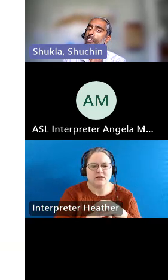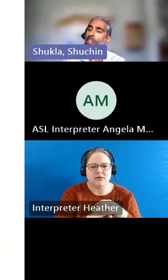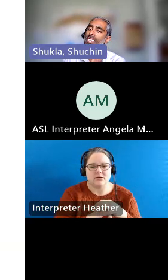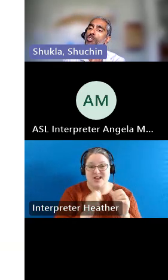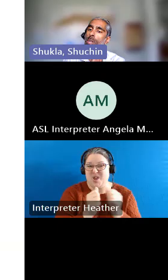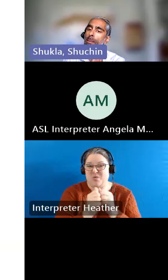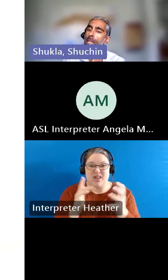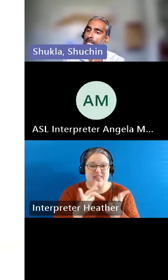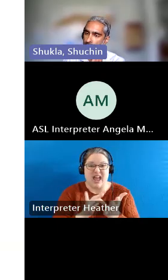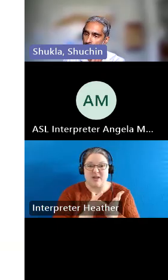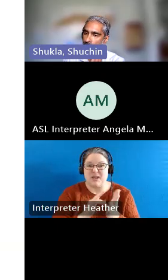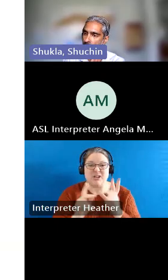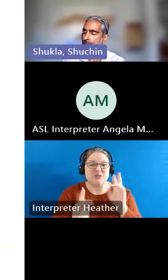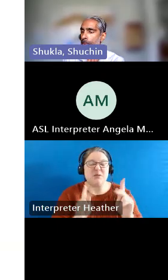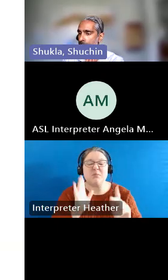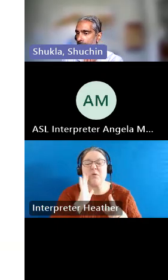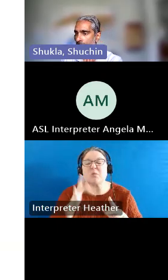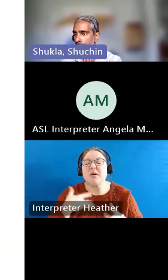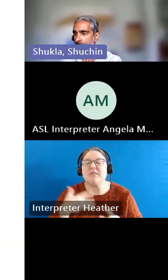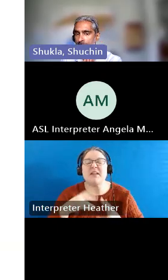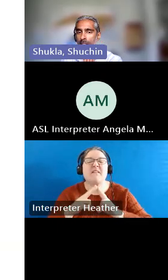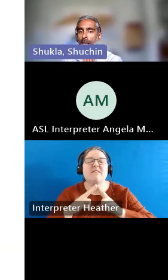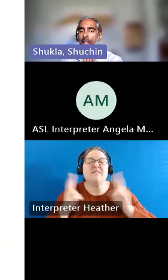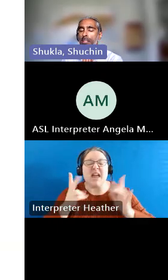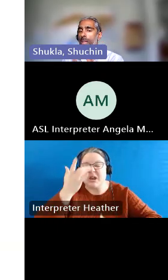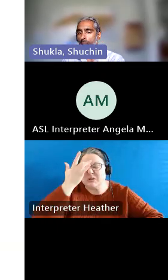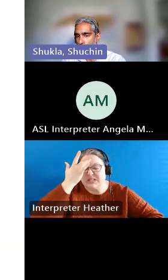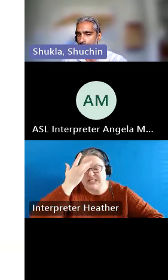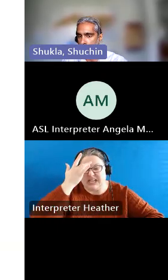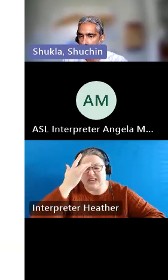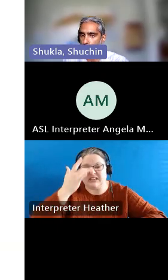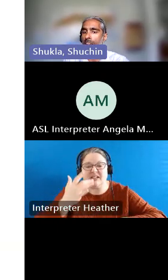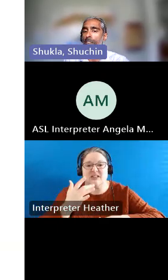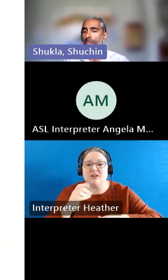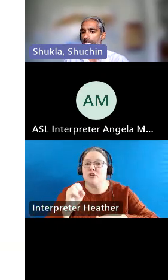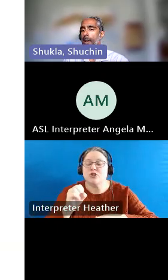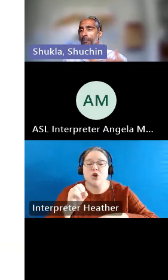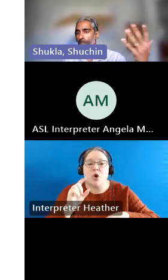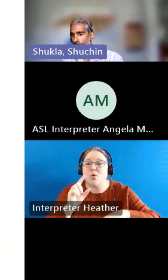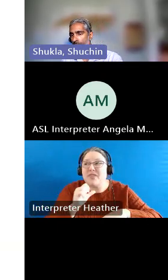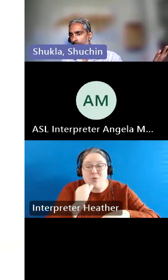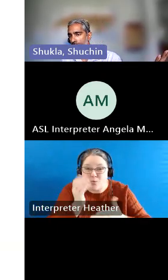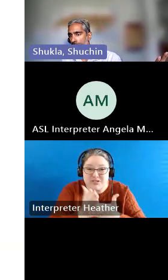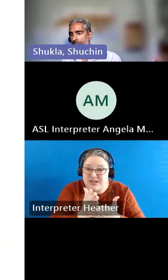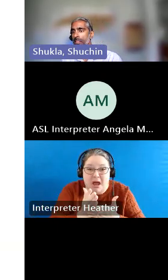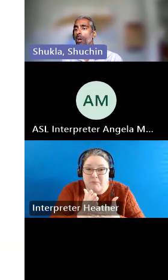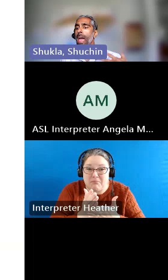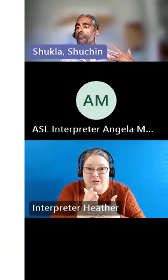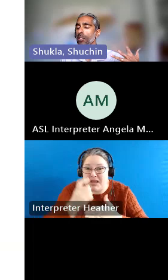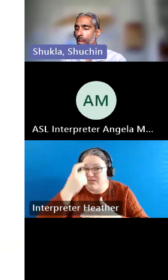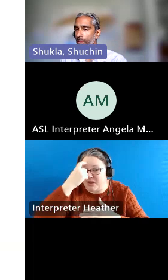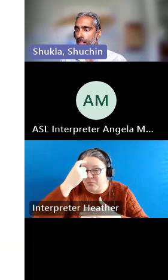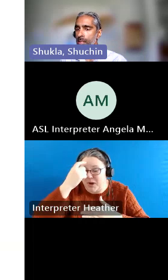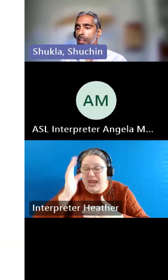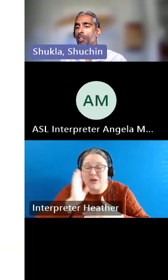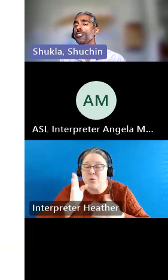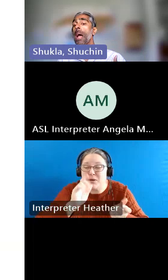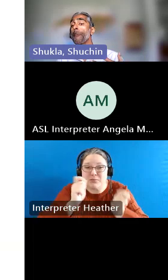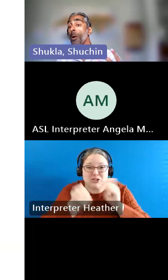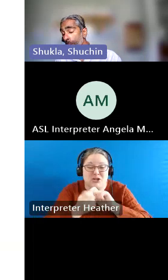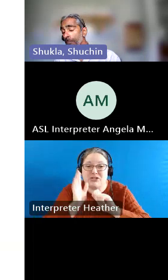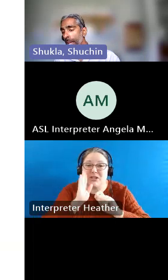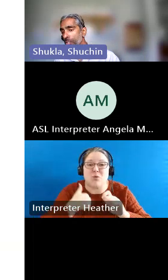many people will feel extremely sick if they stop using their substance. And so they cannot stop. And even if they stop, the brain is changed and they will have